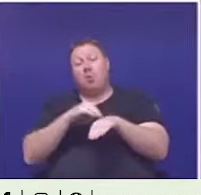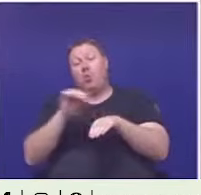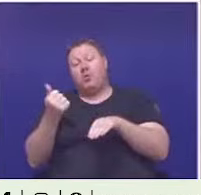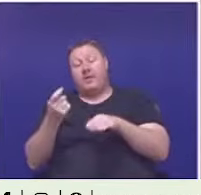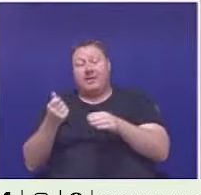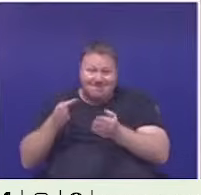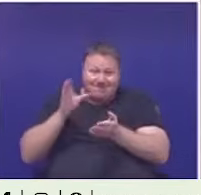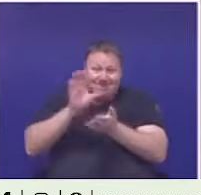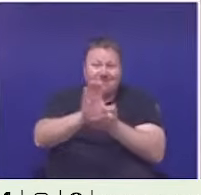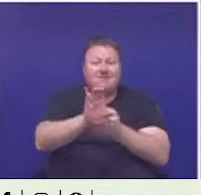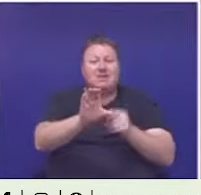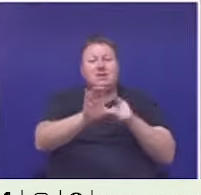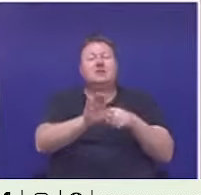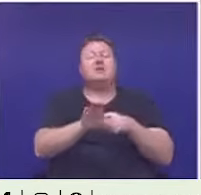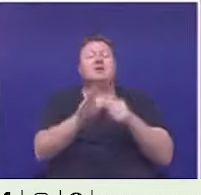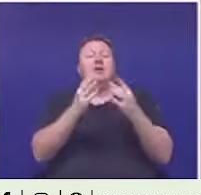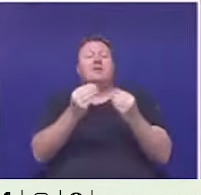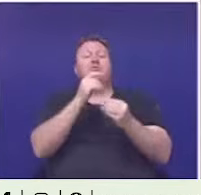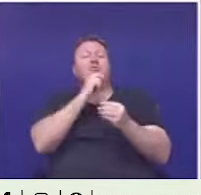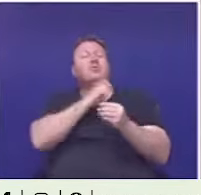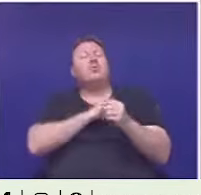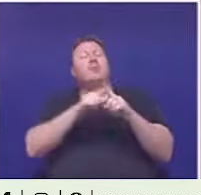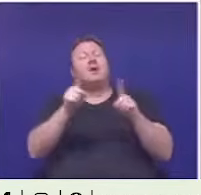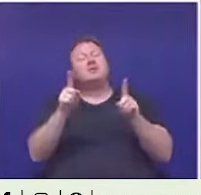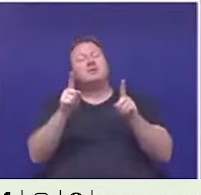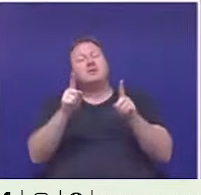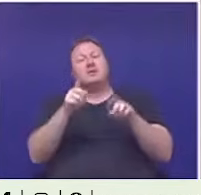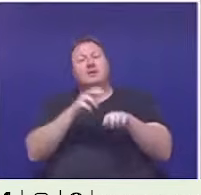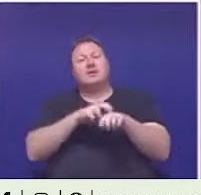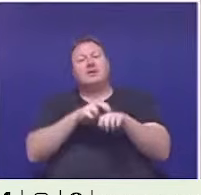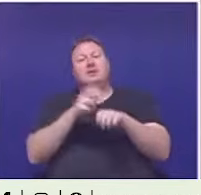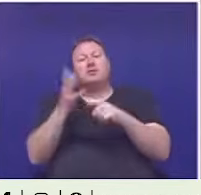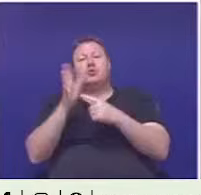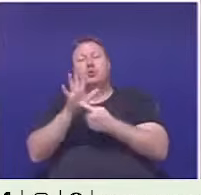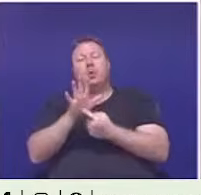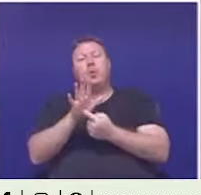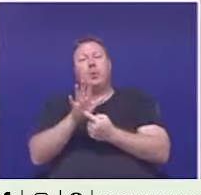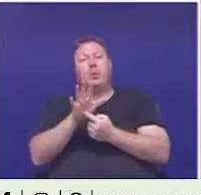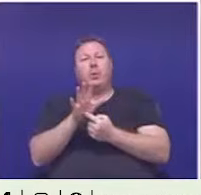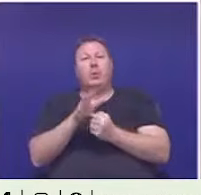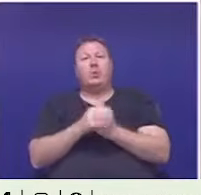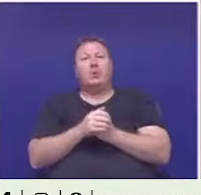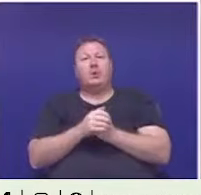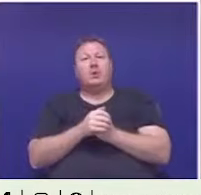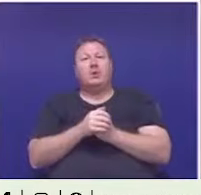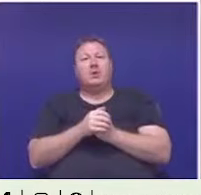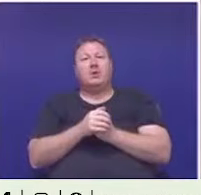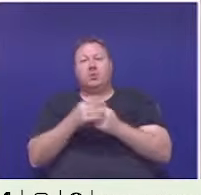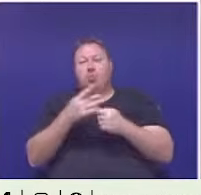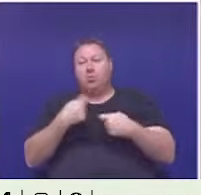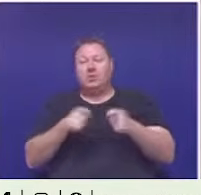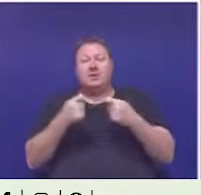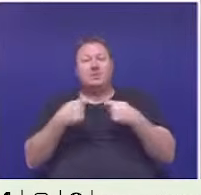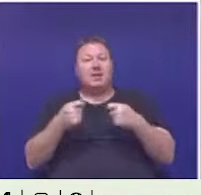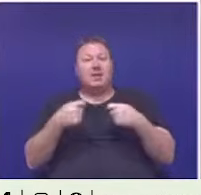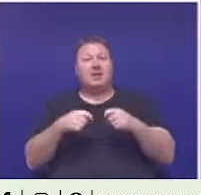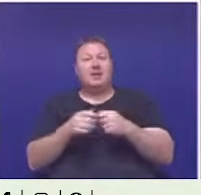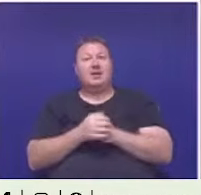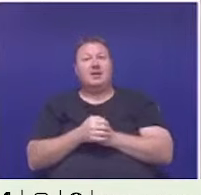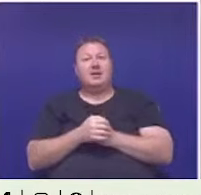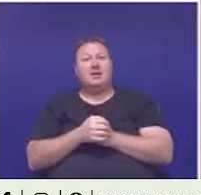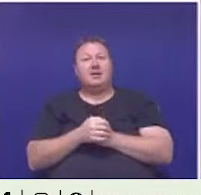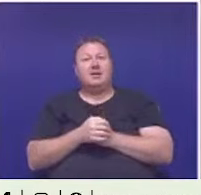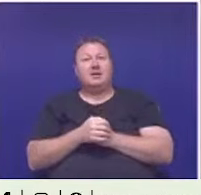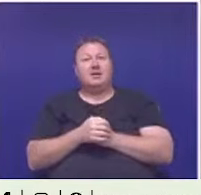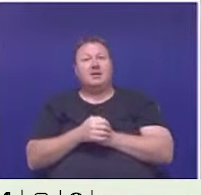or our cash flow in the sector, but we must be able to demonstrate to Treasury that In fact, we are spending. The little that you are